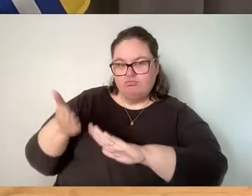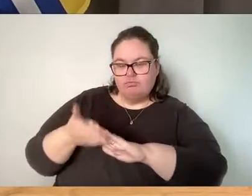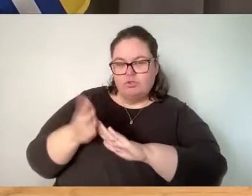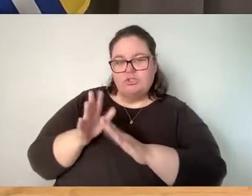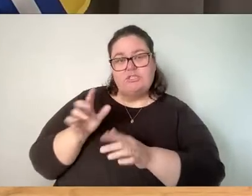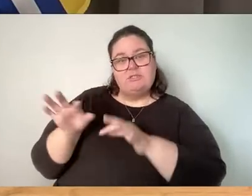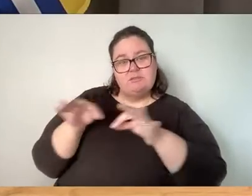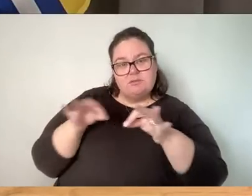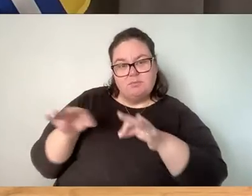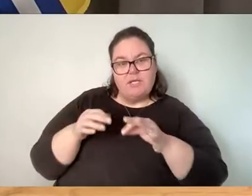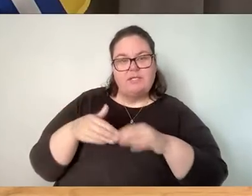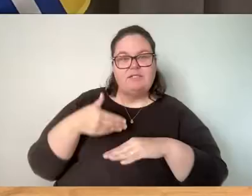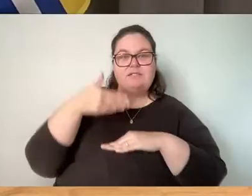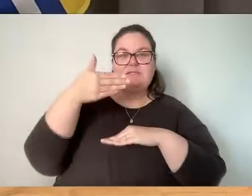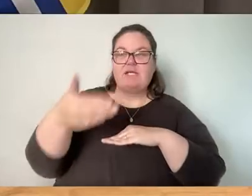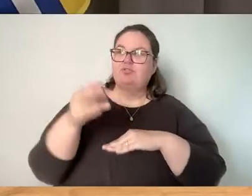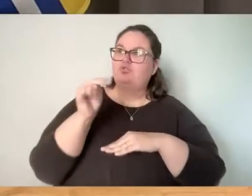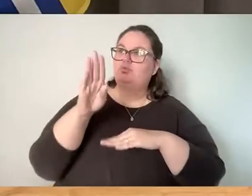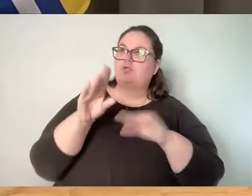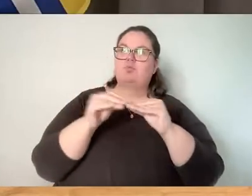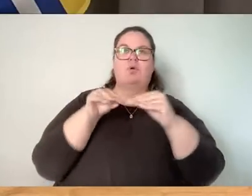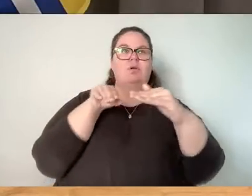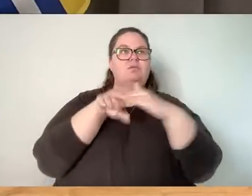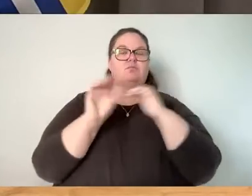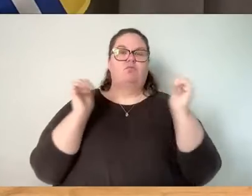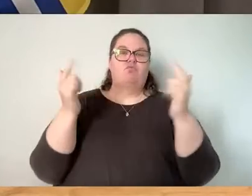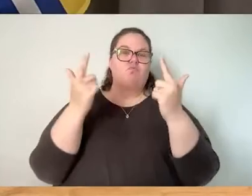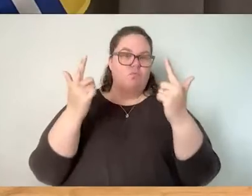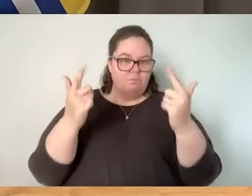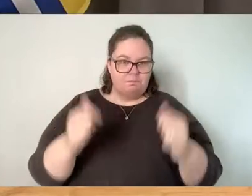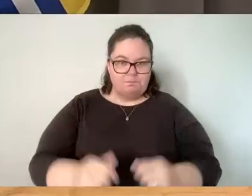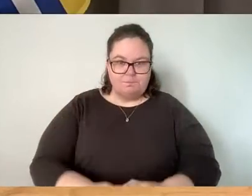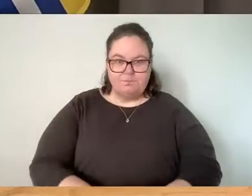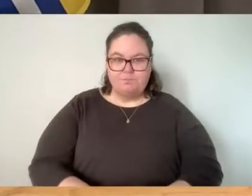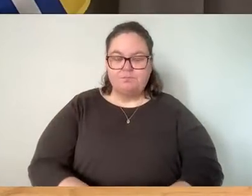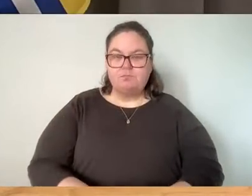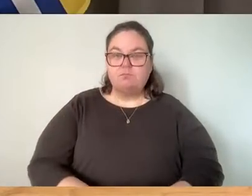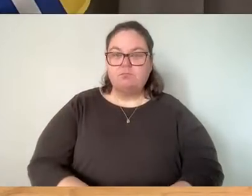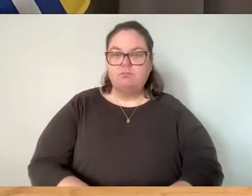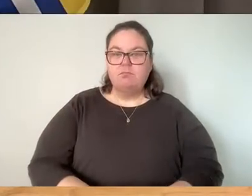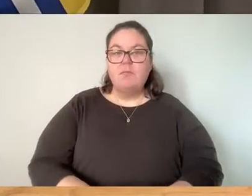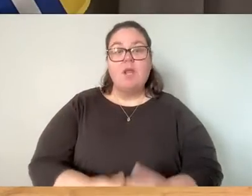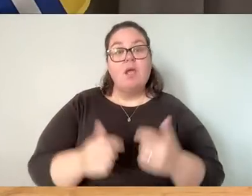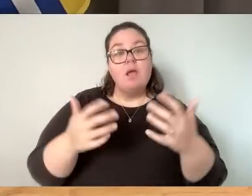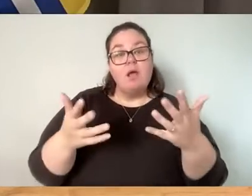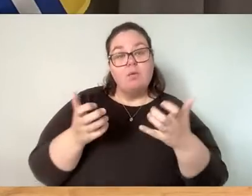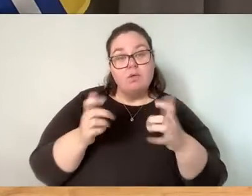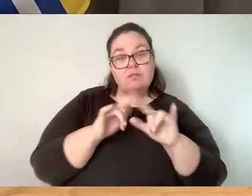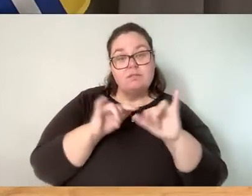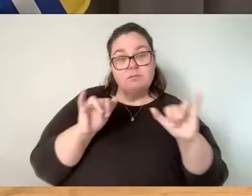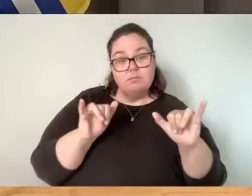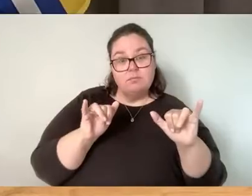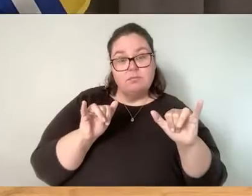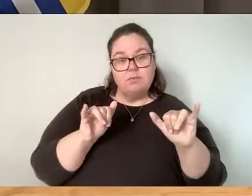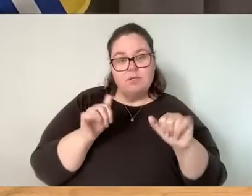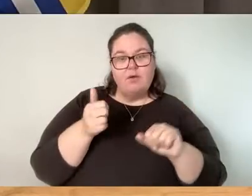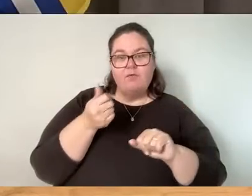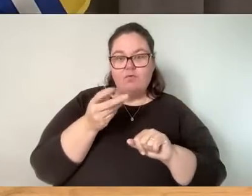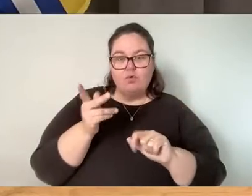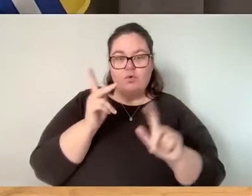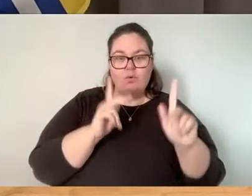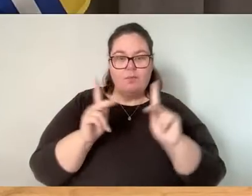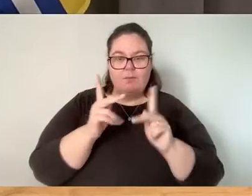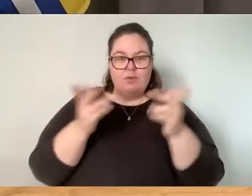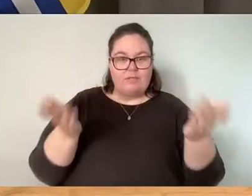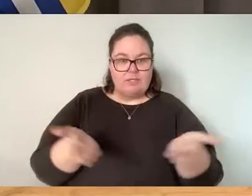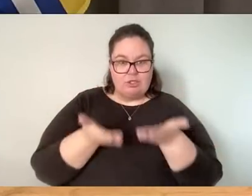a more accessible province for all. And I would like also to mention, that we have a few persons with us